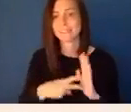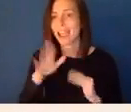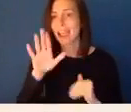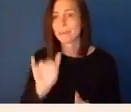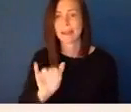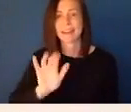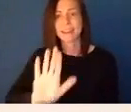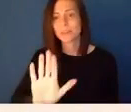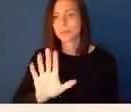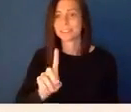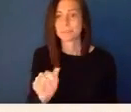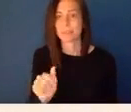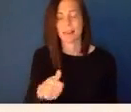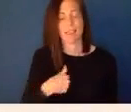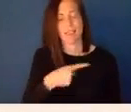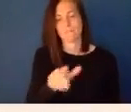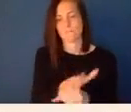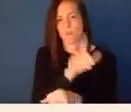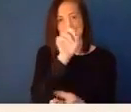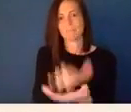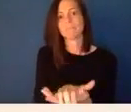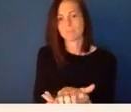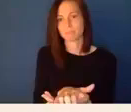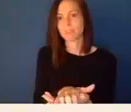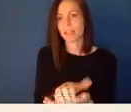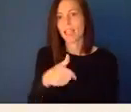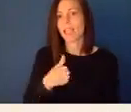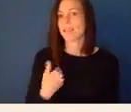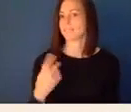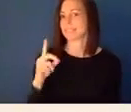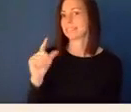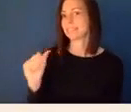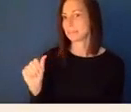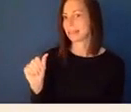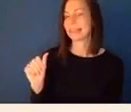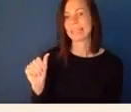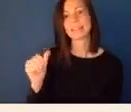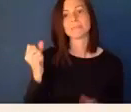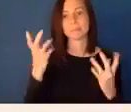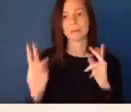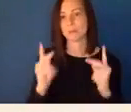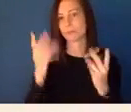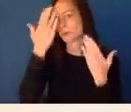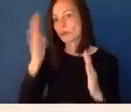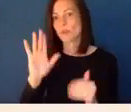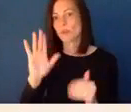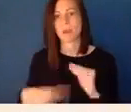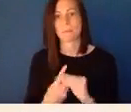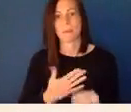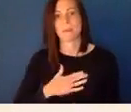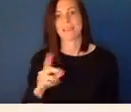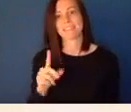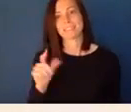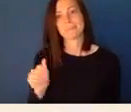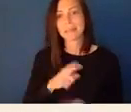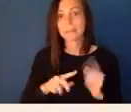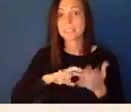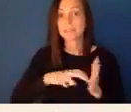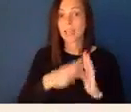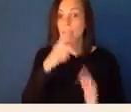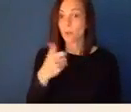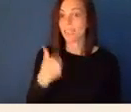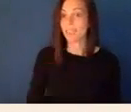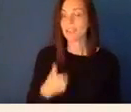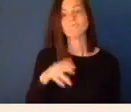very truly. I have arthrogryposis, which not a lot of people know a lot about, but it doesn't define me. It just shapes who I am. And